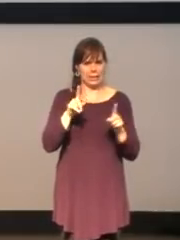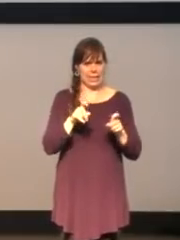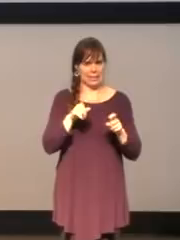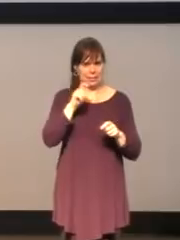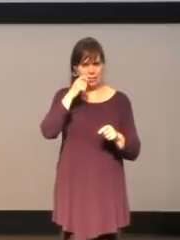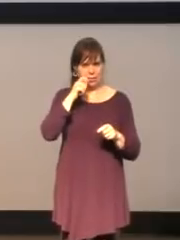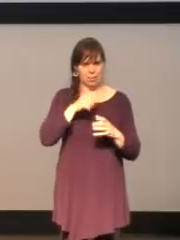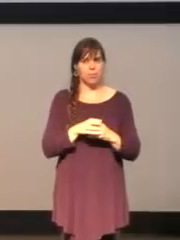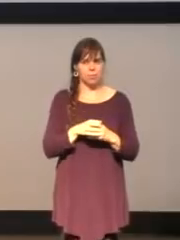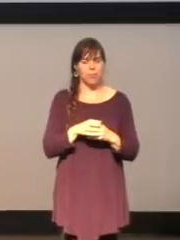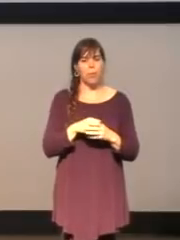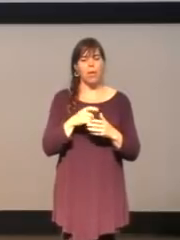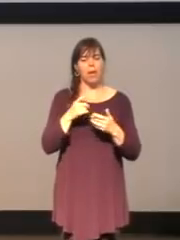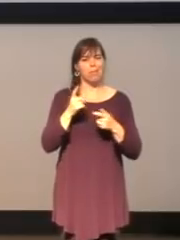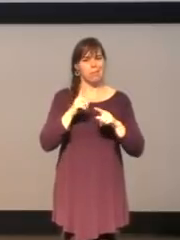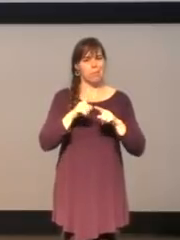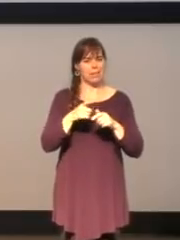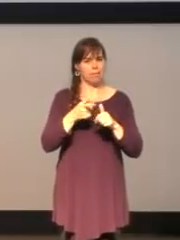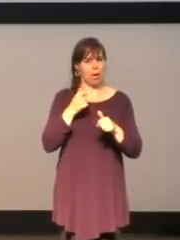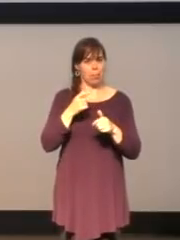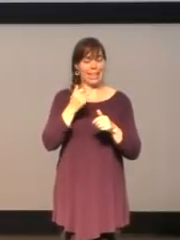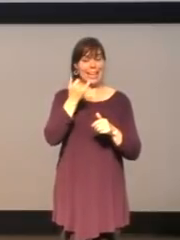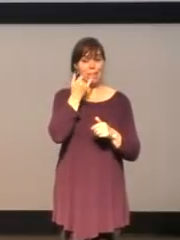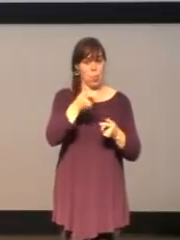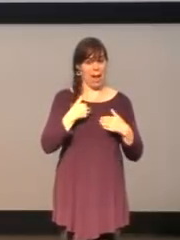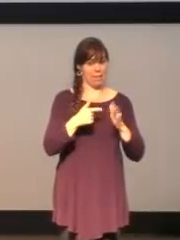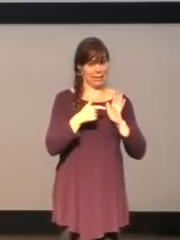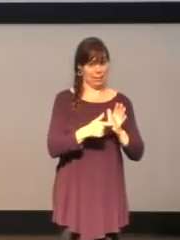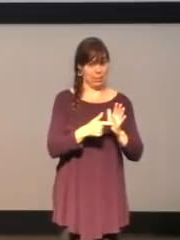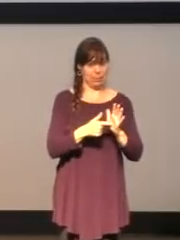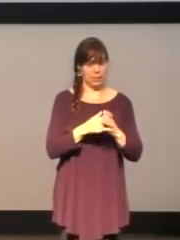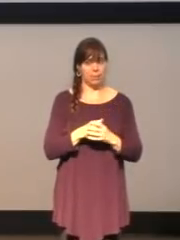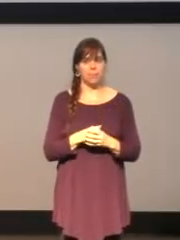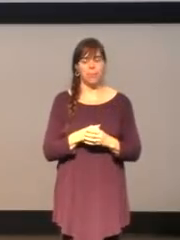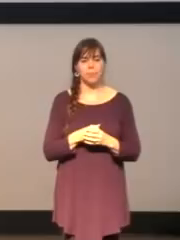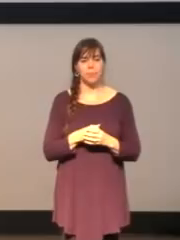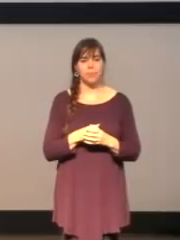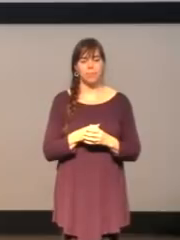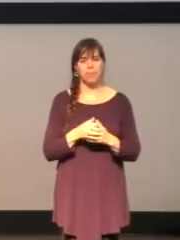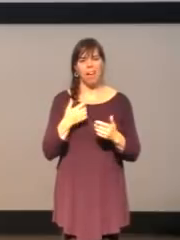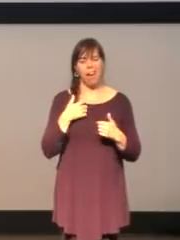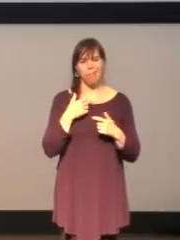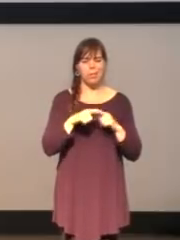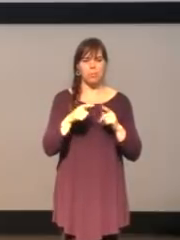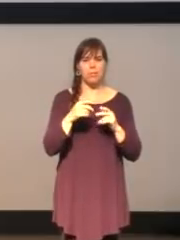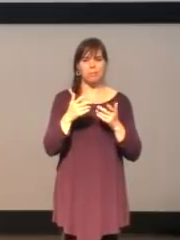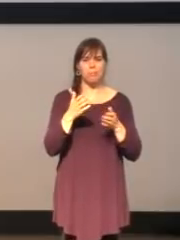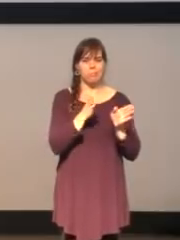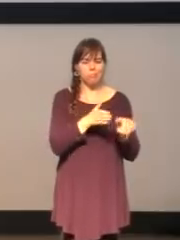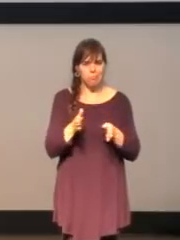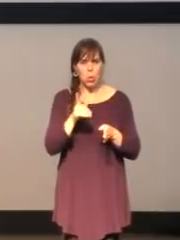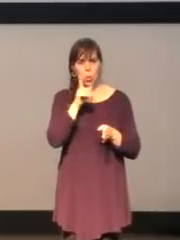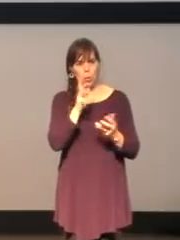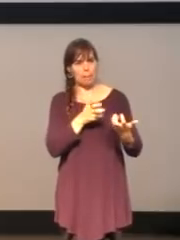is based primarily upon a symptom-based approach. And there's an algorithm that's followed for who